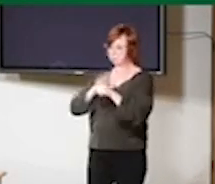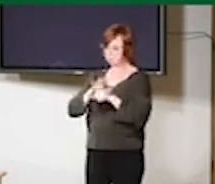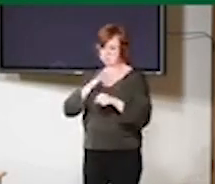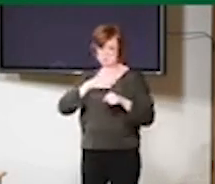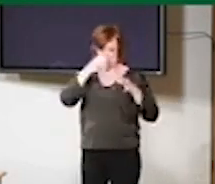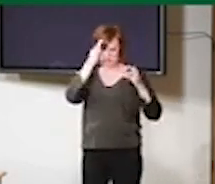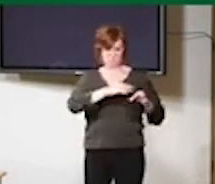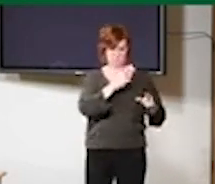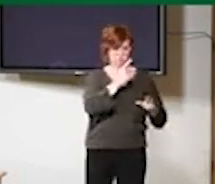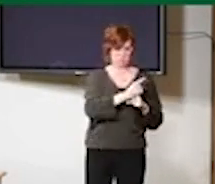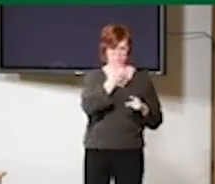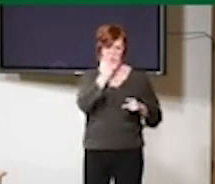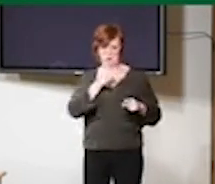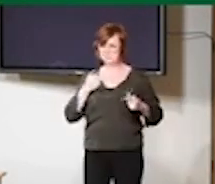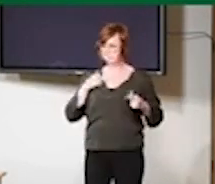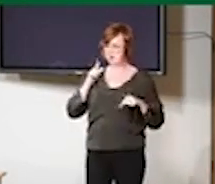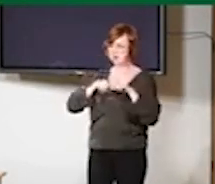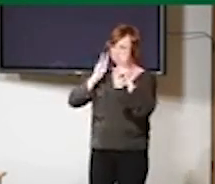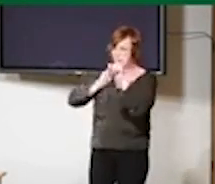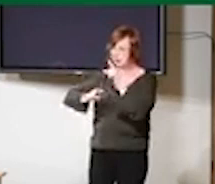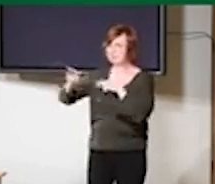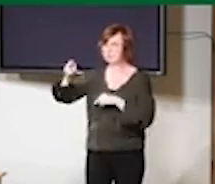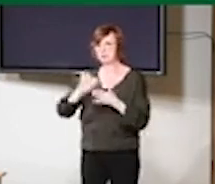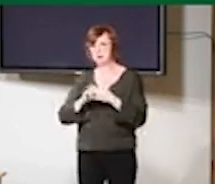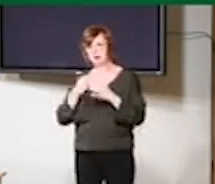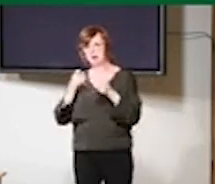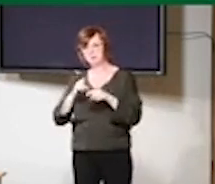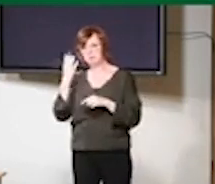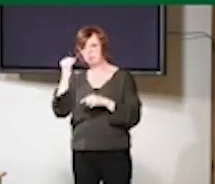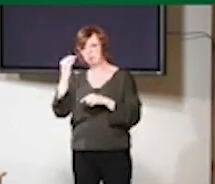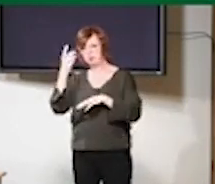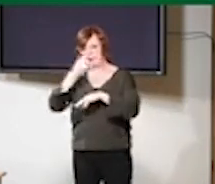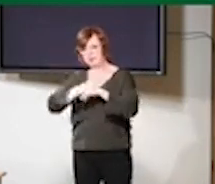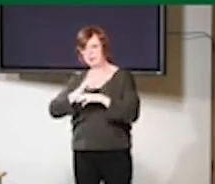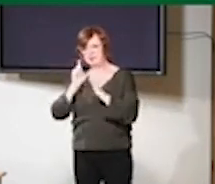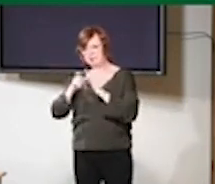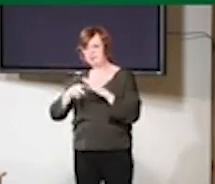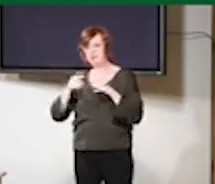of that decision. So we're about, I believe, 14 days from today when we